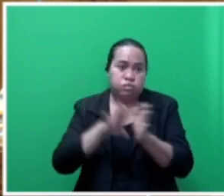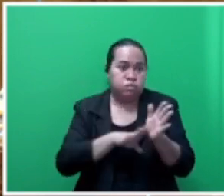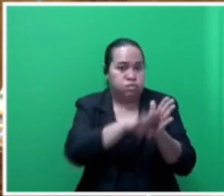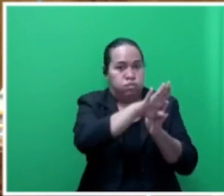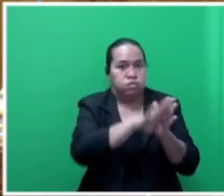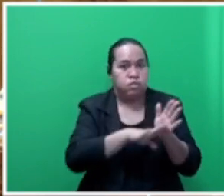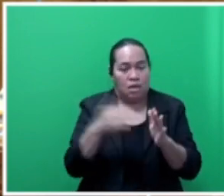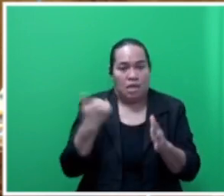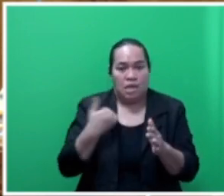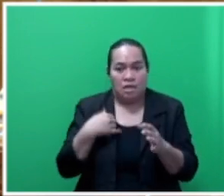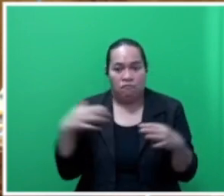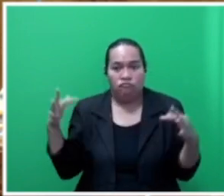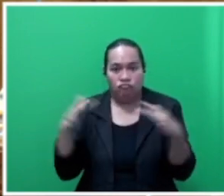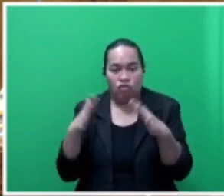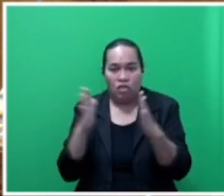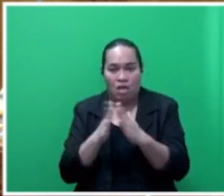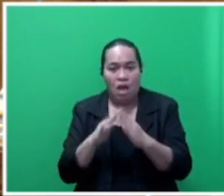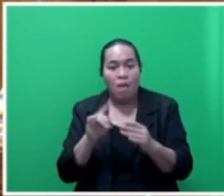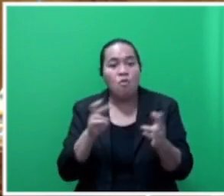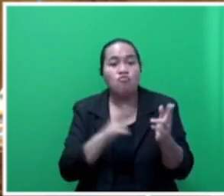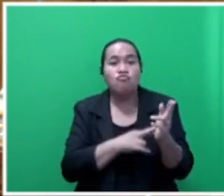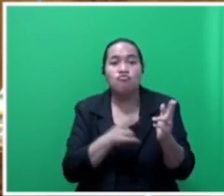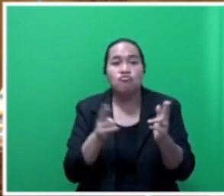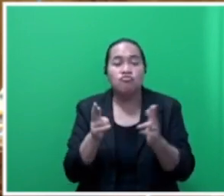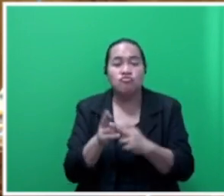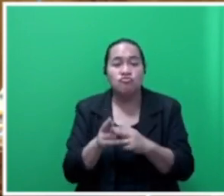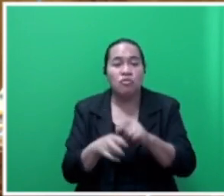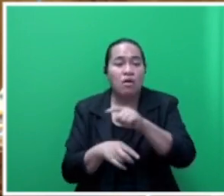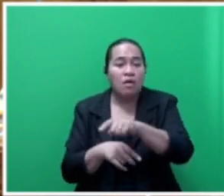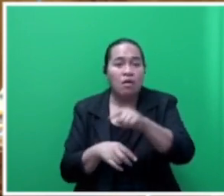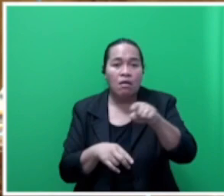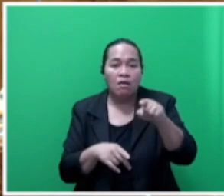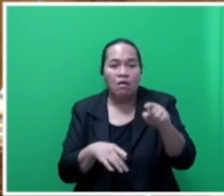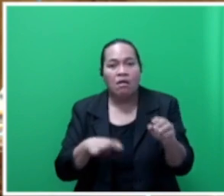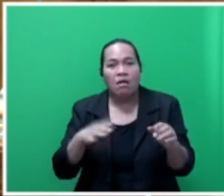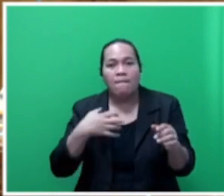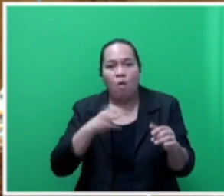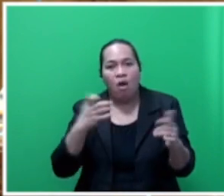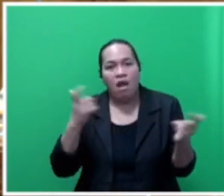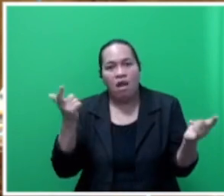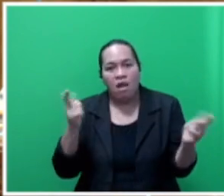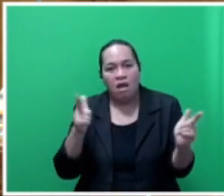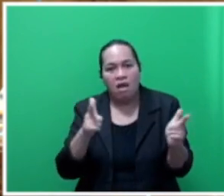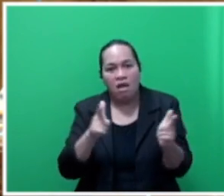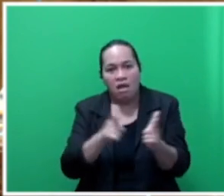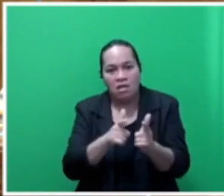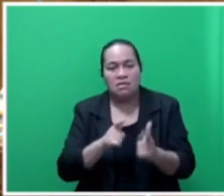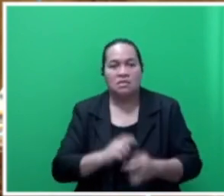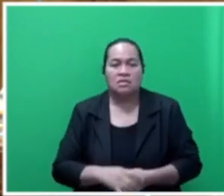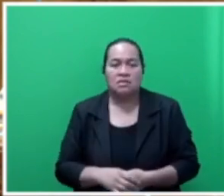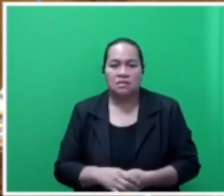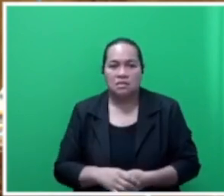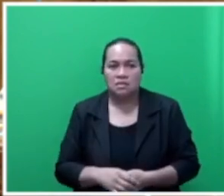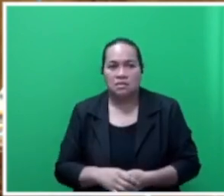the rural population has decreased. Yet,